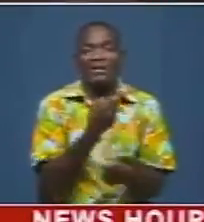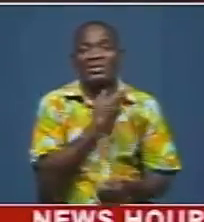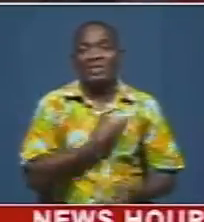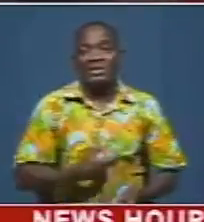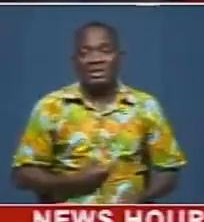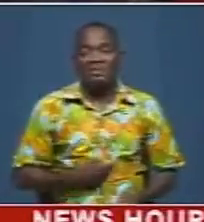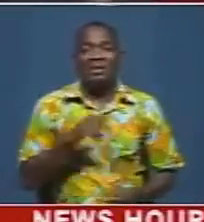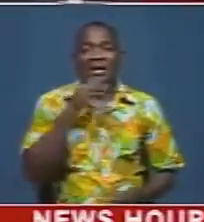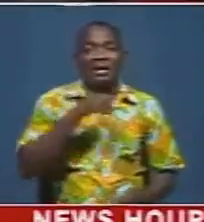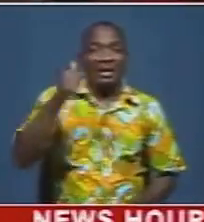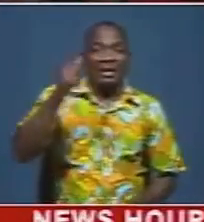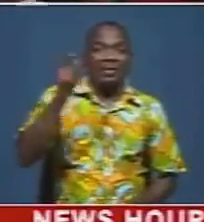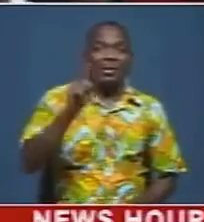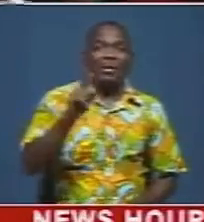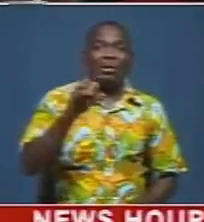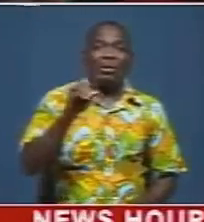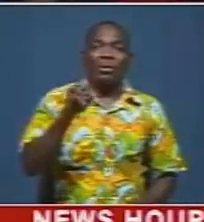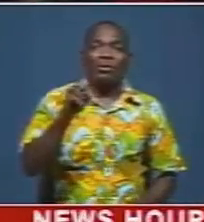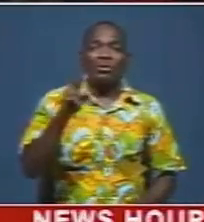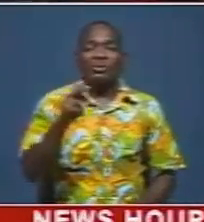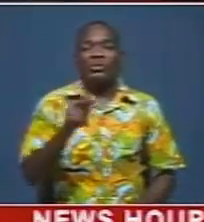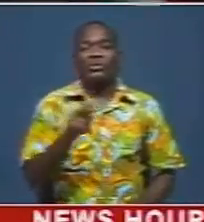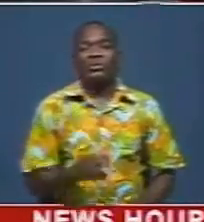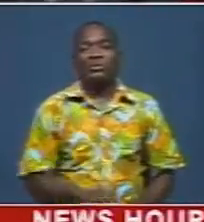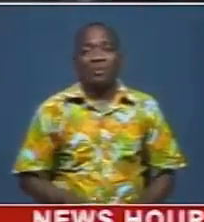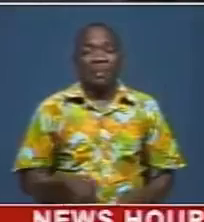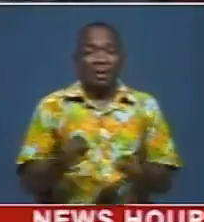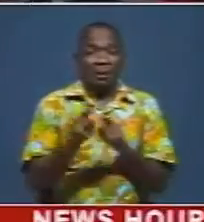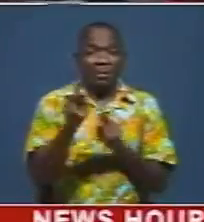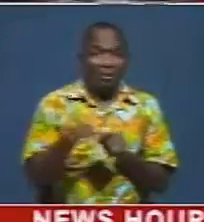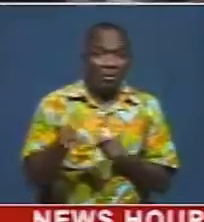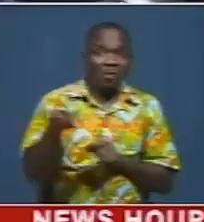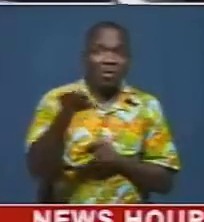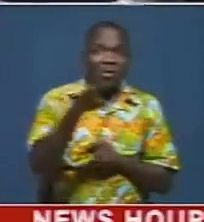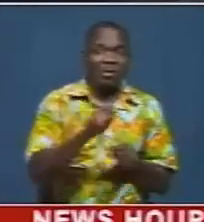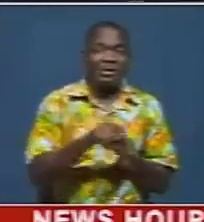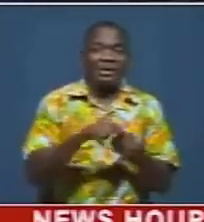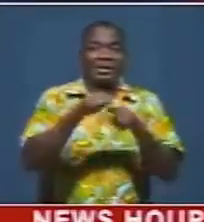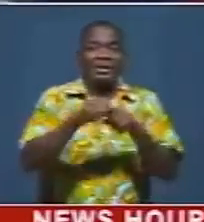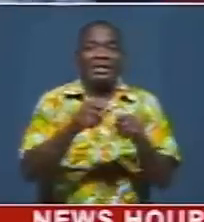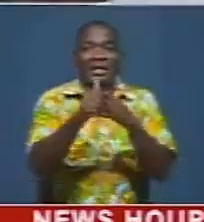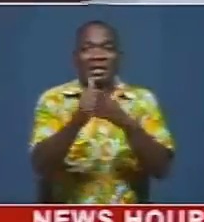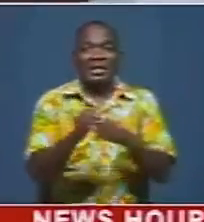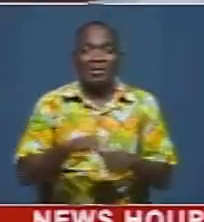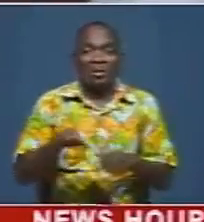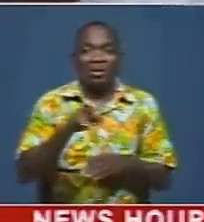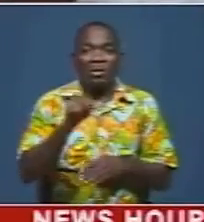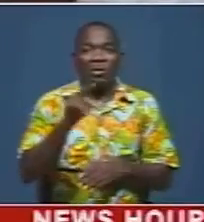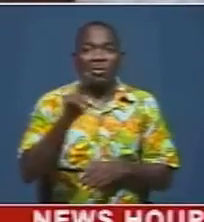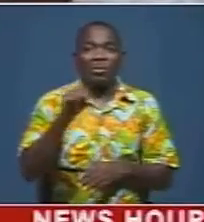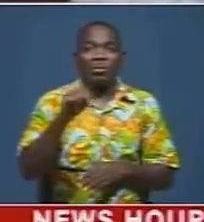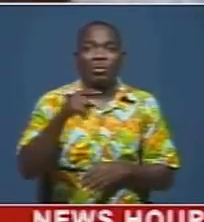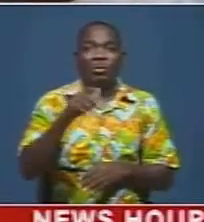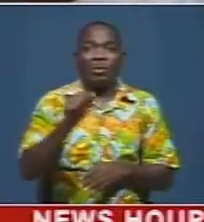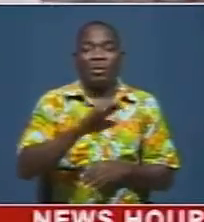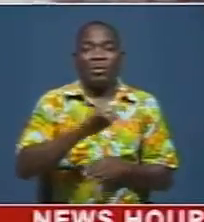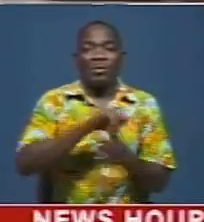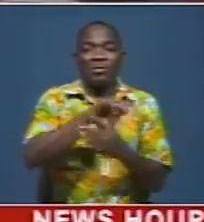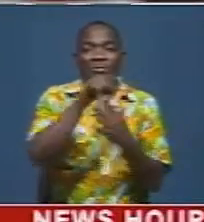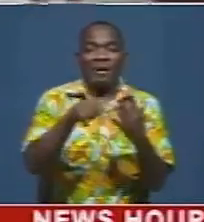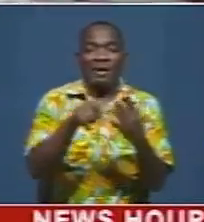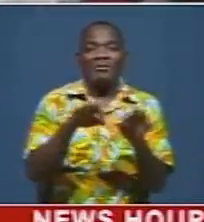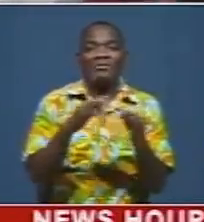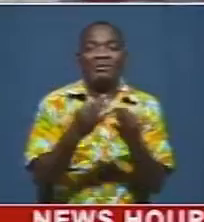and elders of the Osu traditional councils, the people and traditional leaders of Nungwa, and all the 5